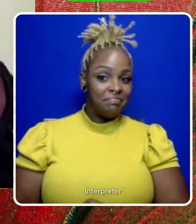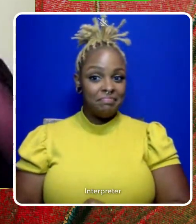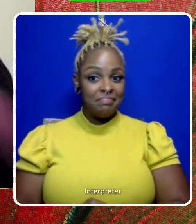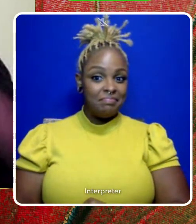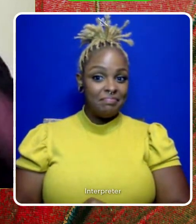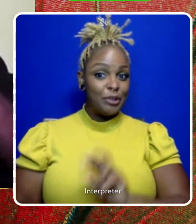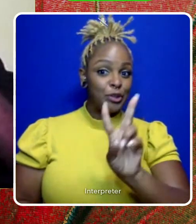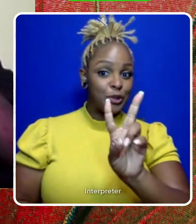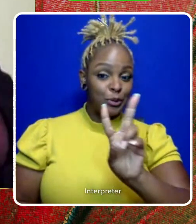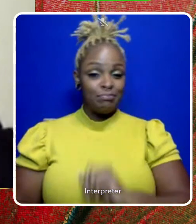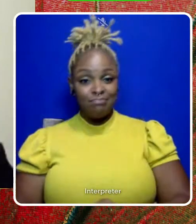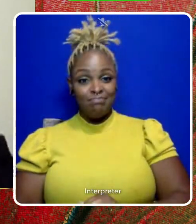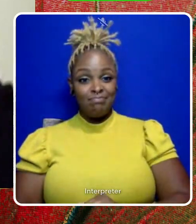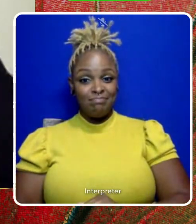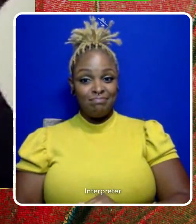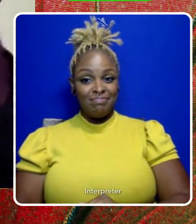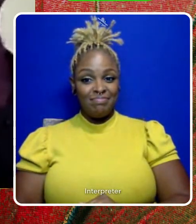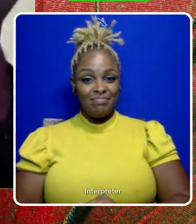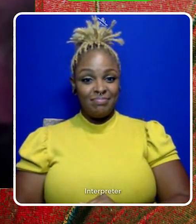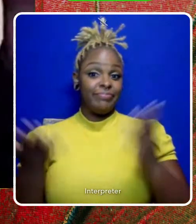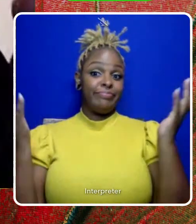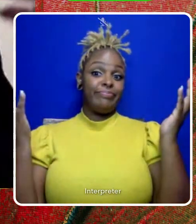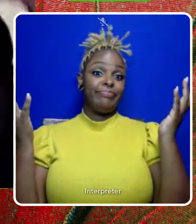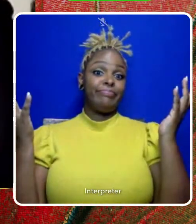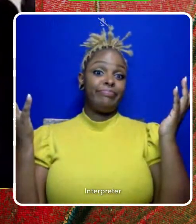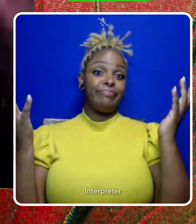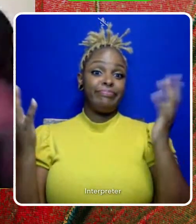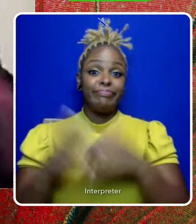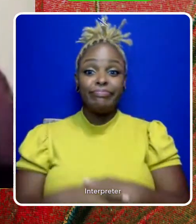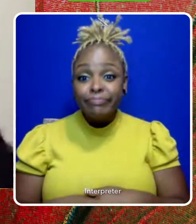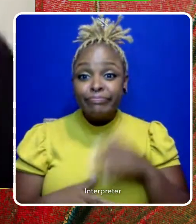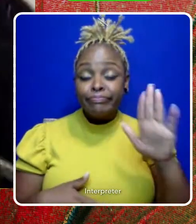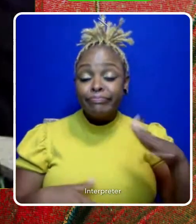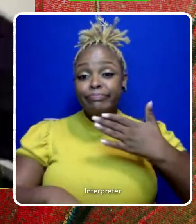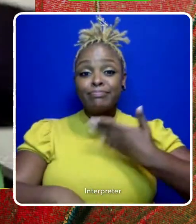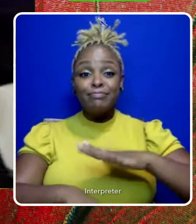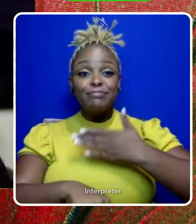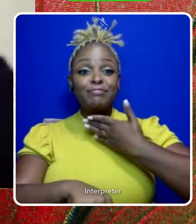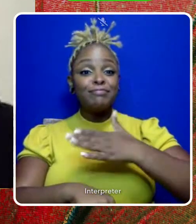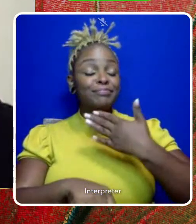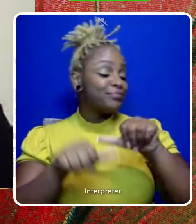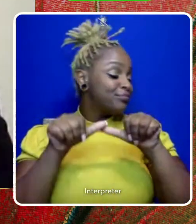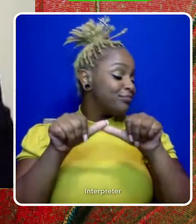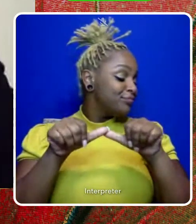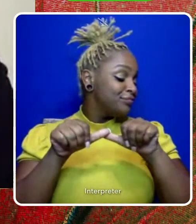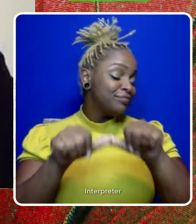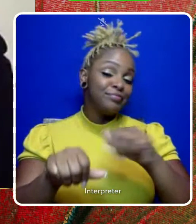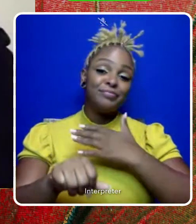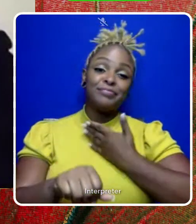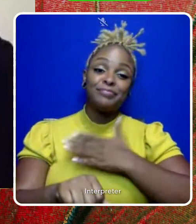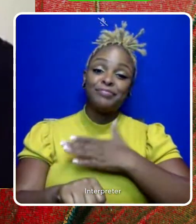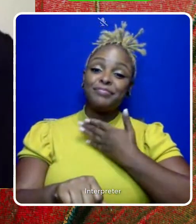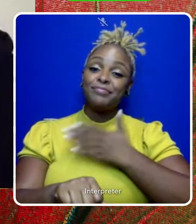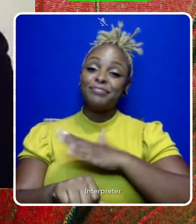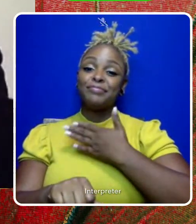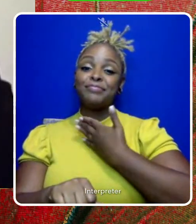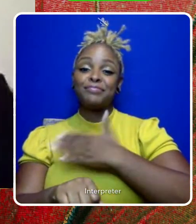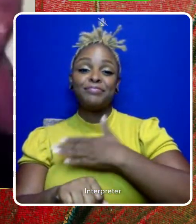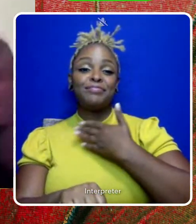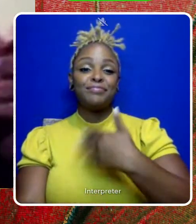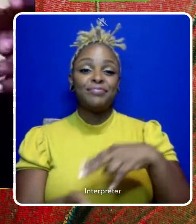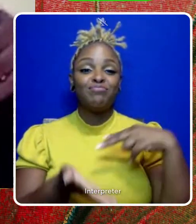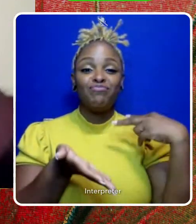The last trick unified was the cornerstone. A lyricist Thanks, to man. the dome is how we wanna clone, born alone. The strength of God makes my mission higher. They found the